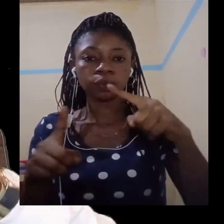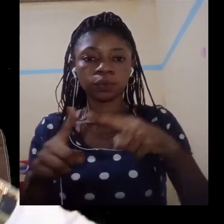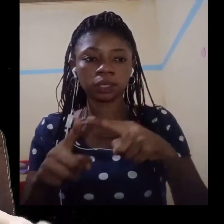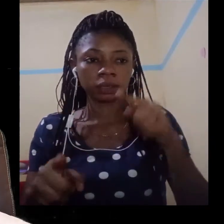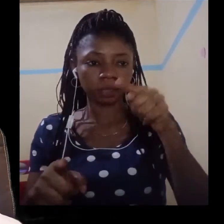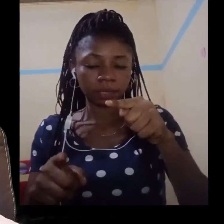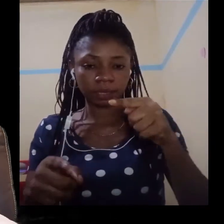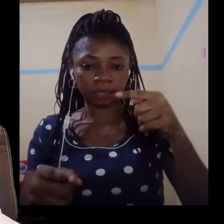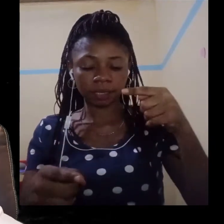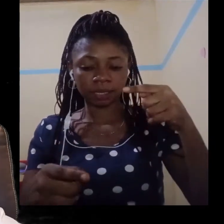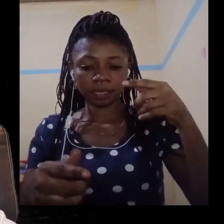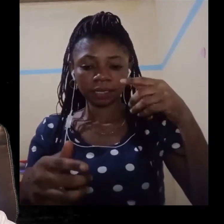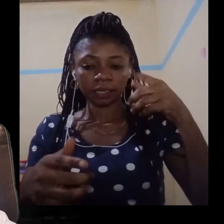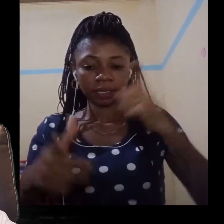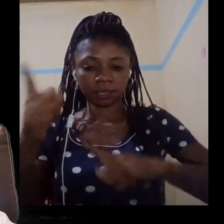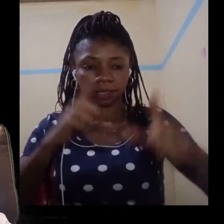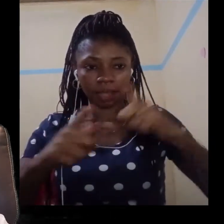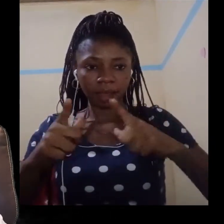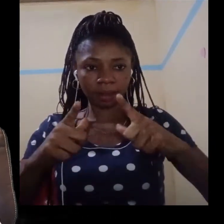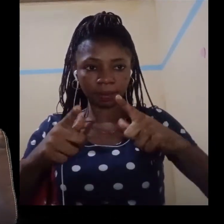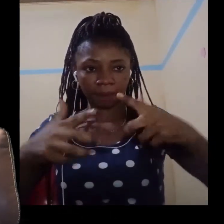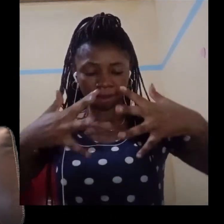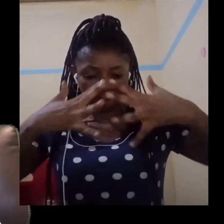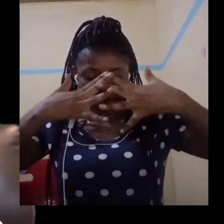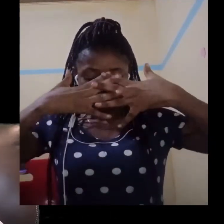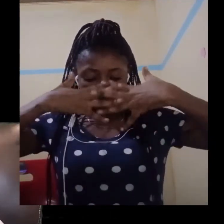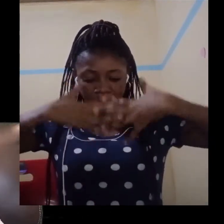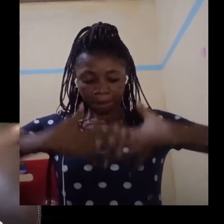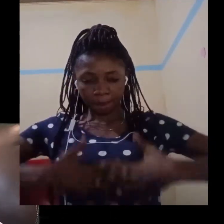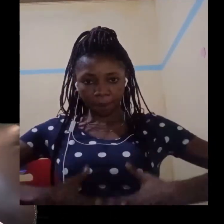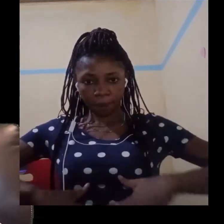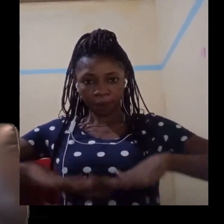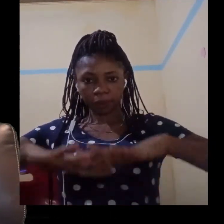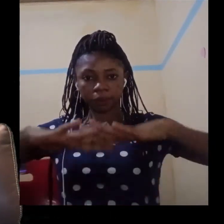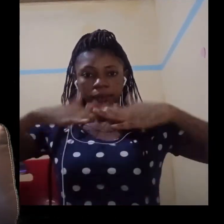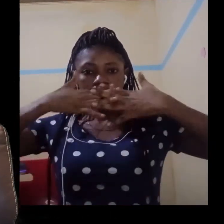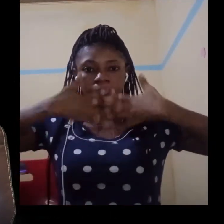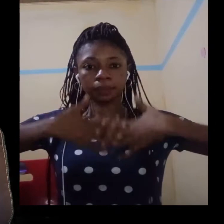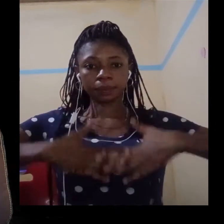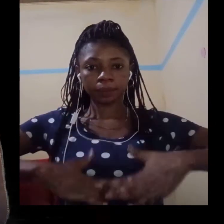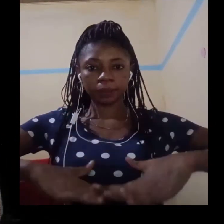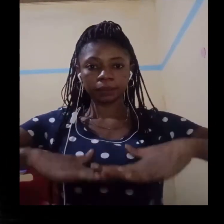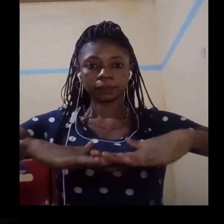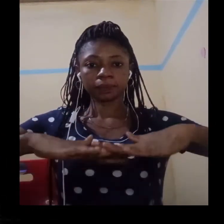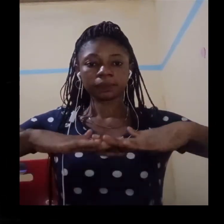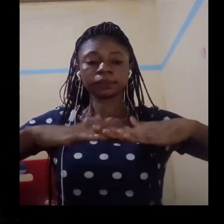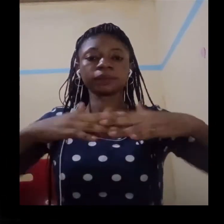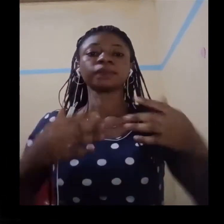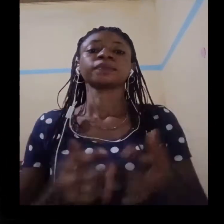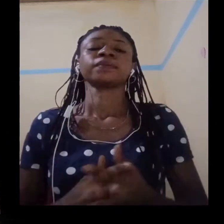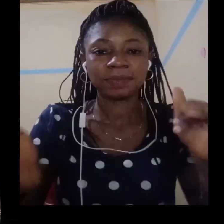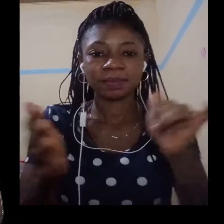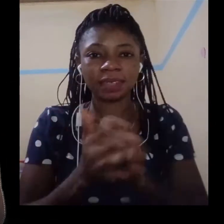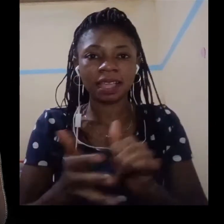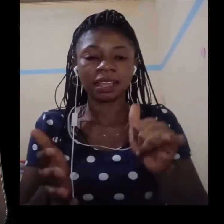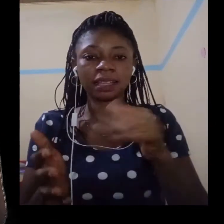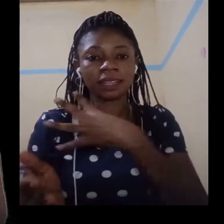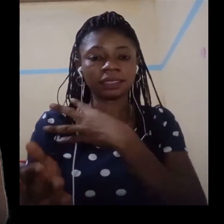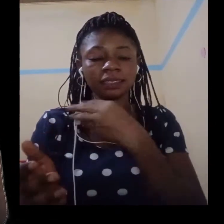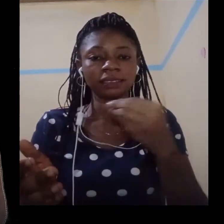was the open handship. And also we found the open handshake when she